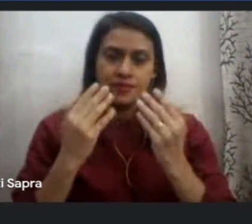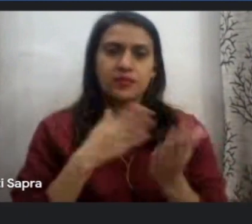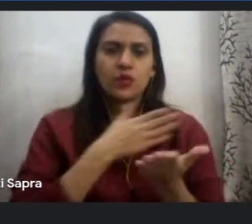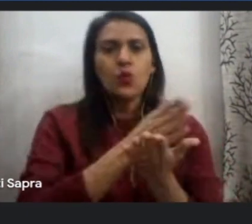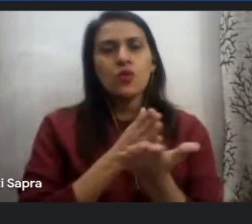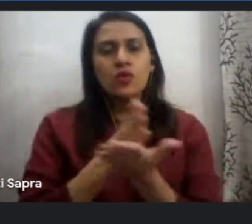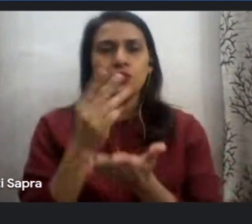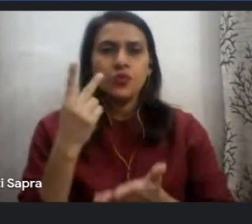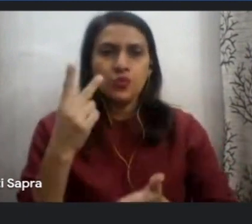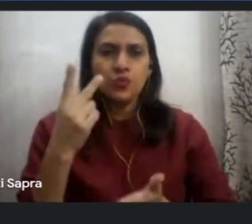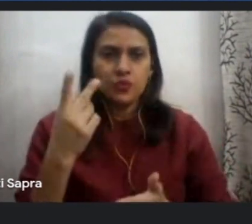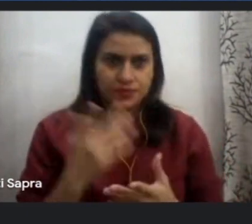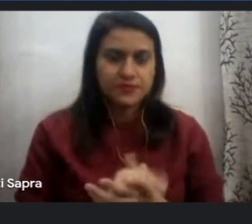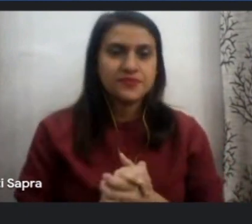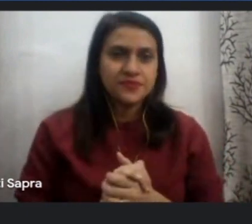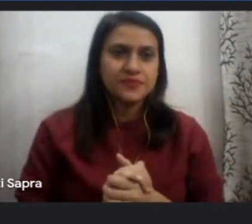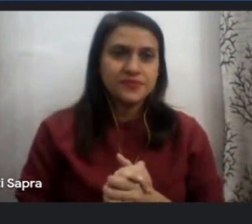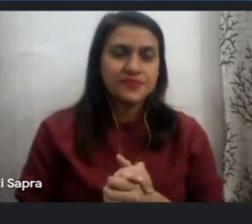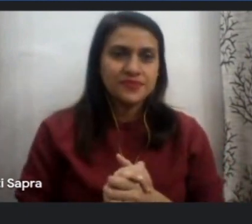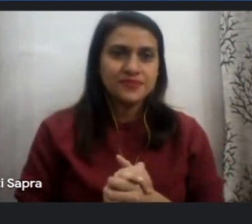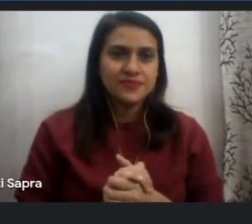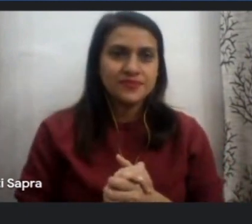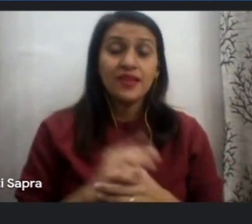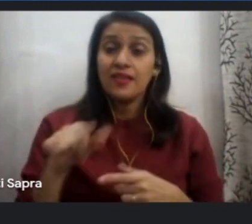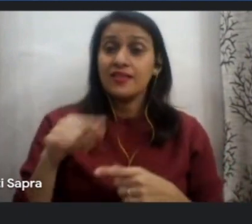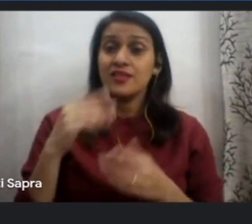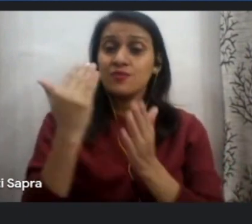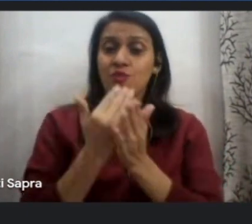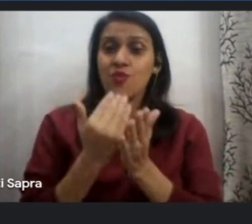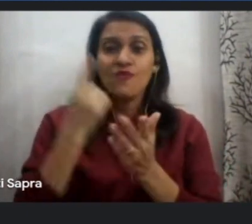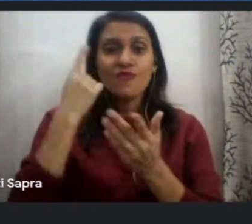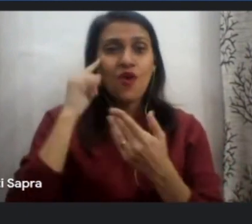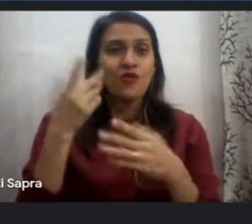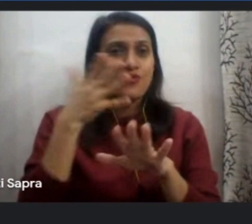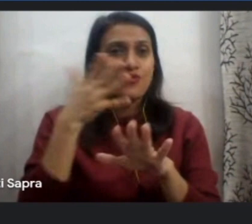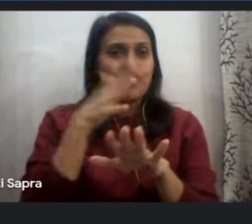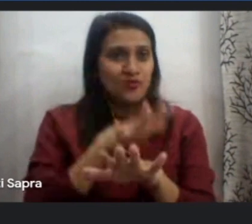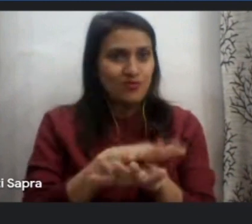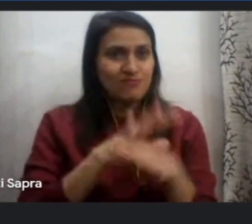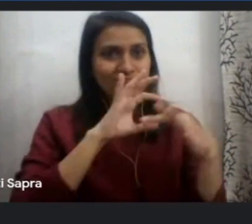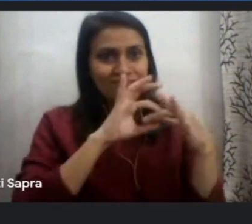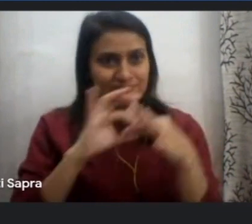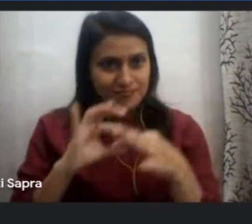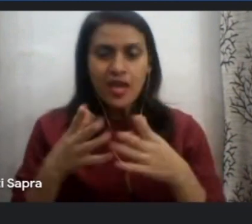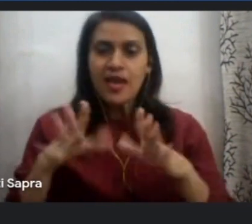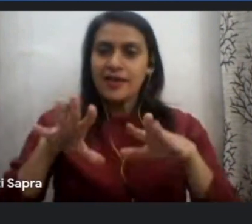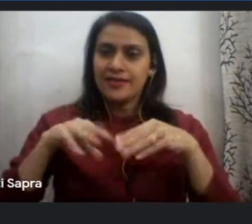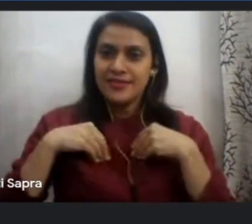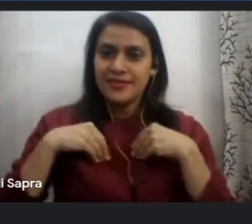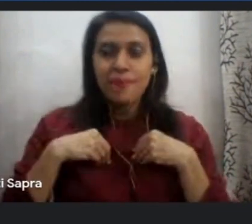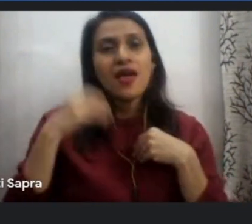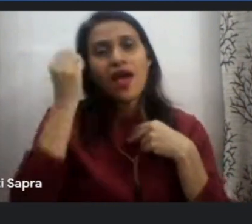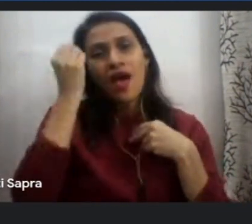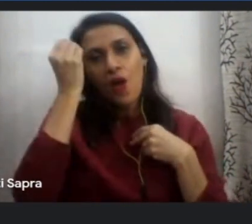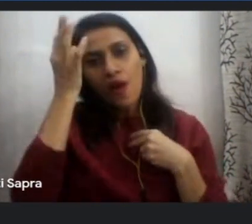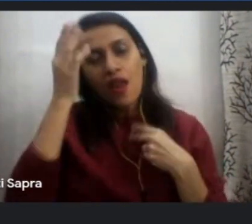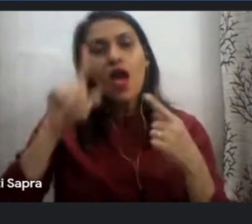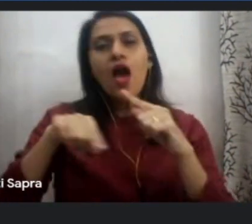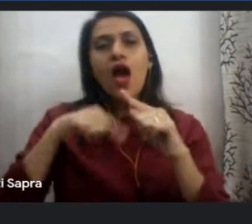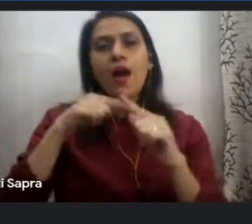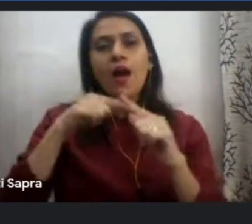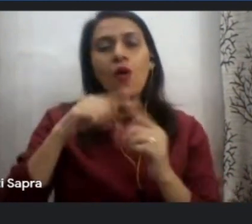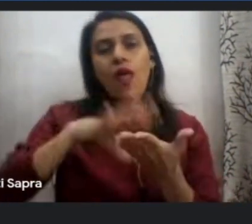since this is mostly for inclusion, mostly for acceptance, mostly for awareness on learning disabilities,